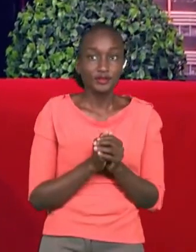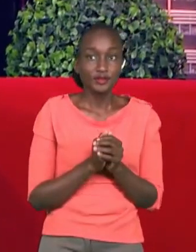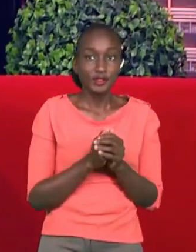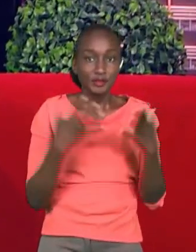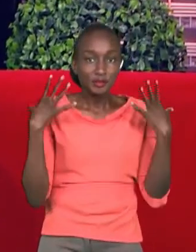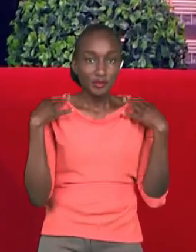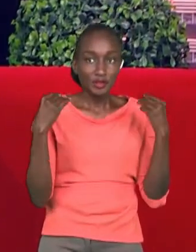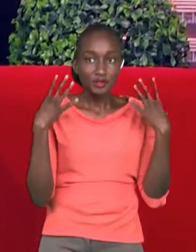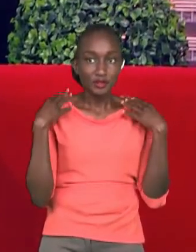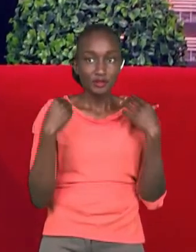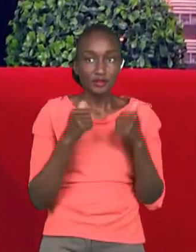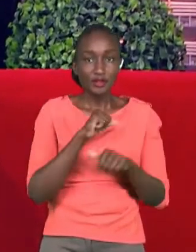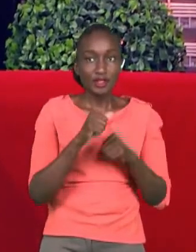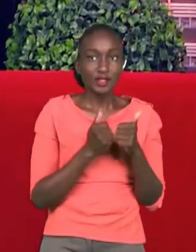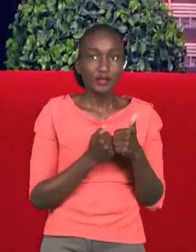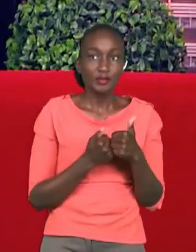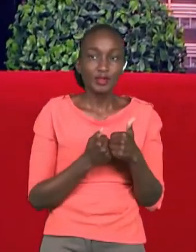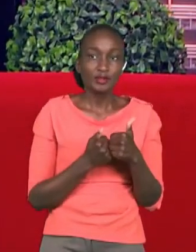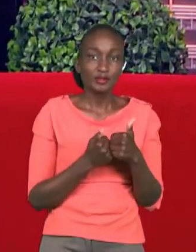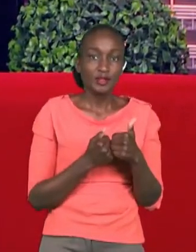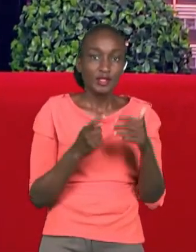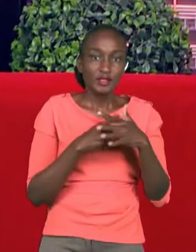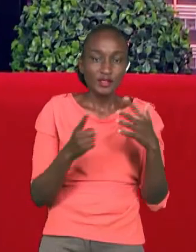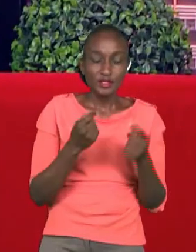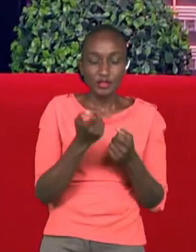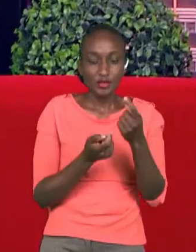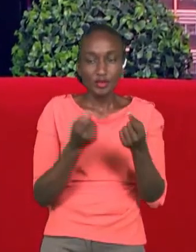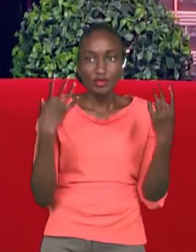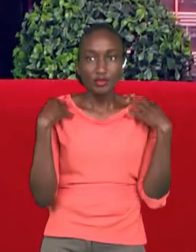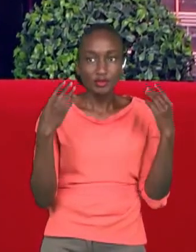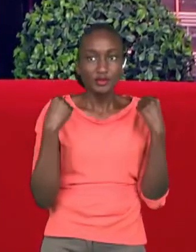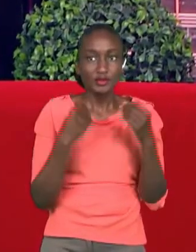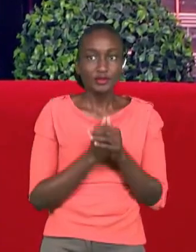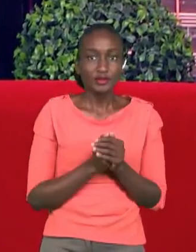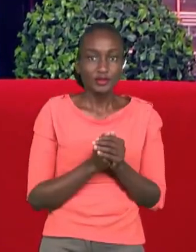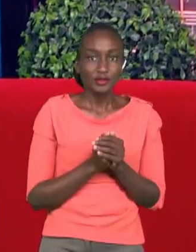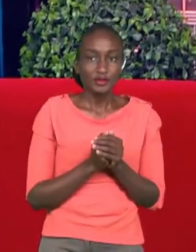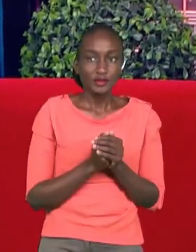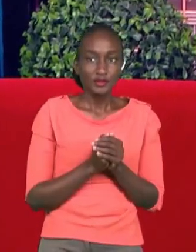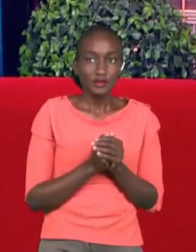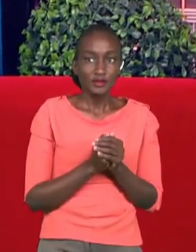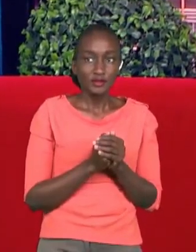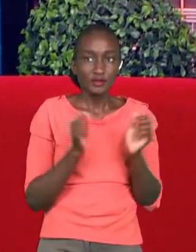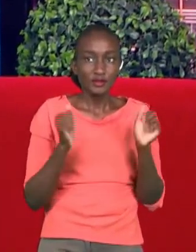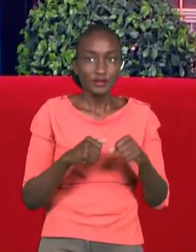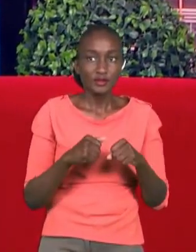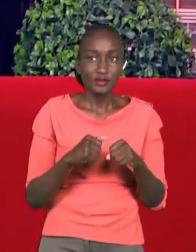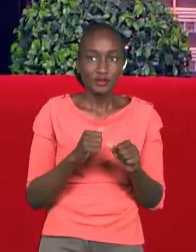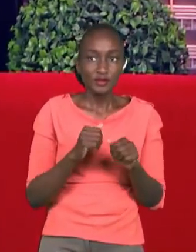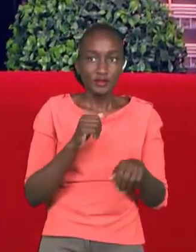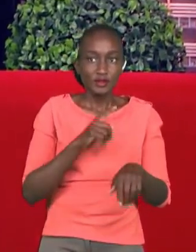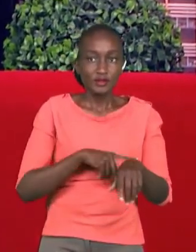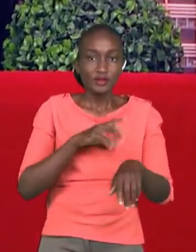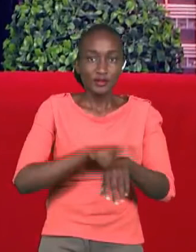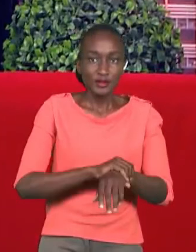Practice it minimum half an hour a day. Start with it. Yes. Start. Just take one initiative. Then you will be addicted. When you, yes, will get the